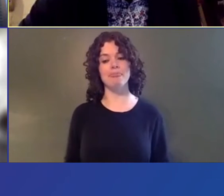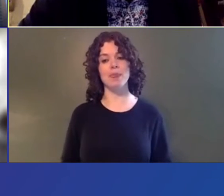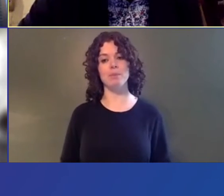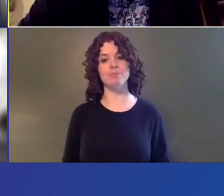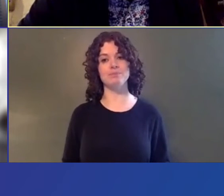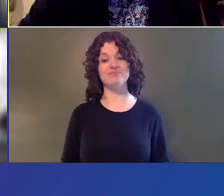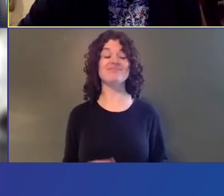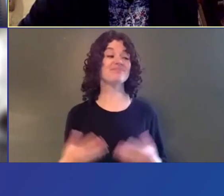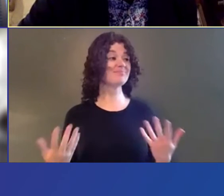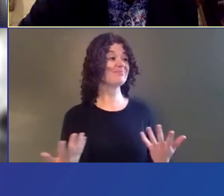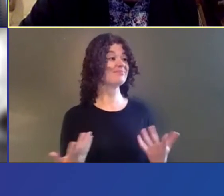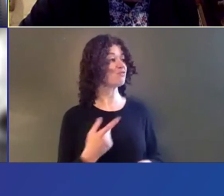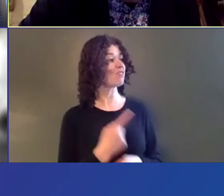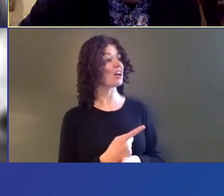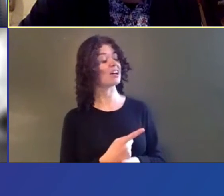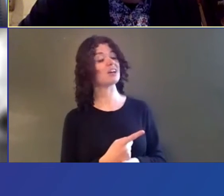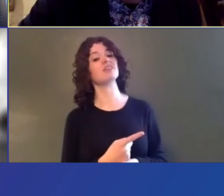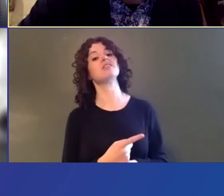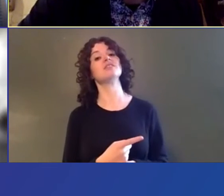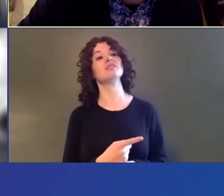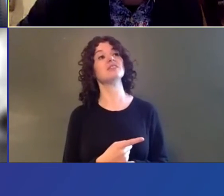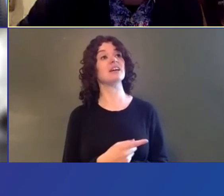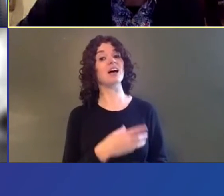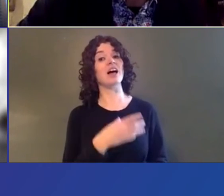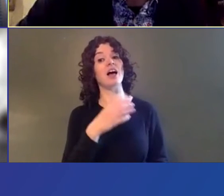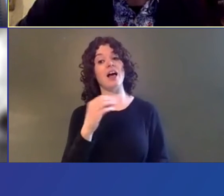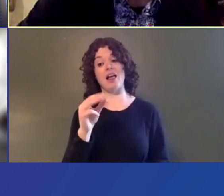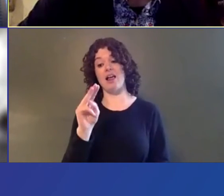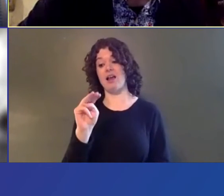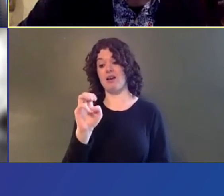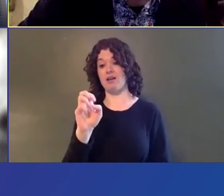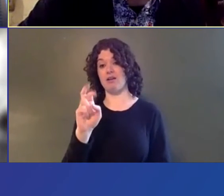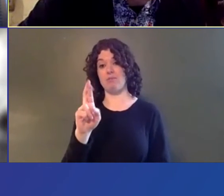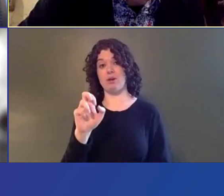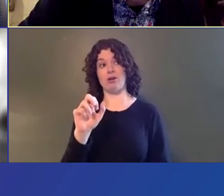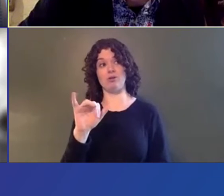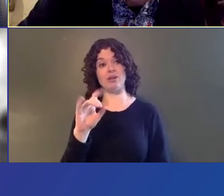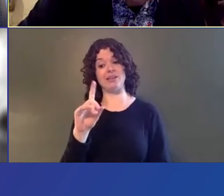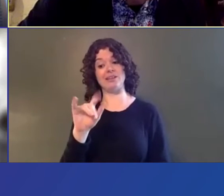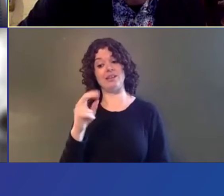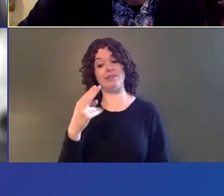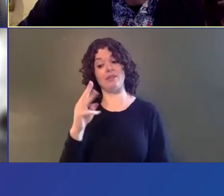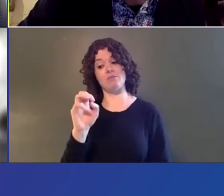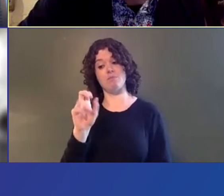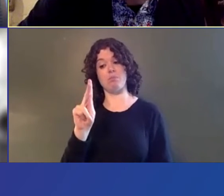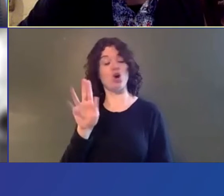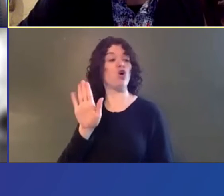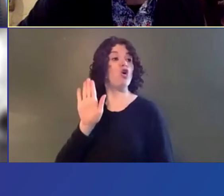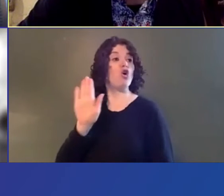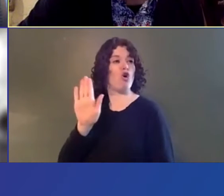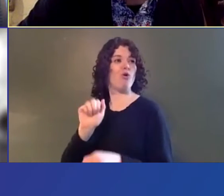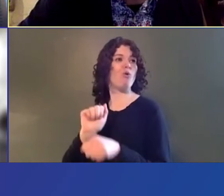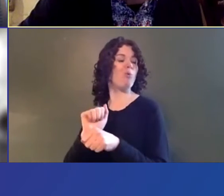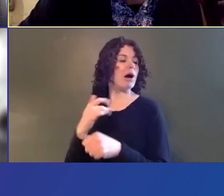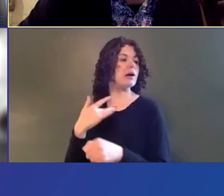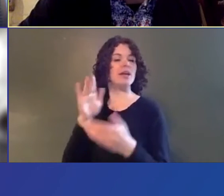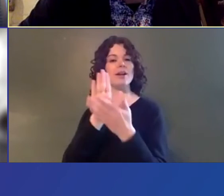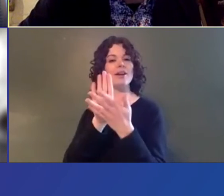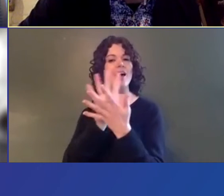yes, and of course, Meredith's work was more abstract than others, although she